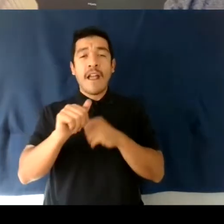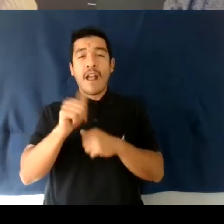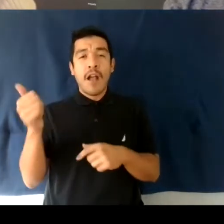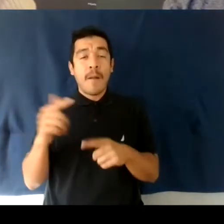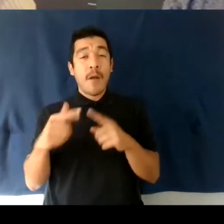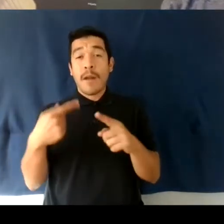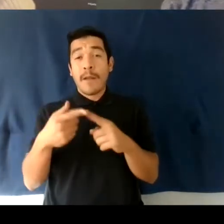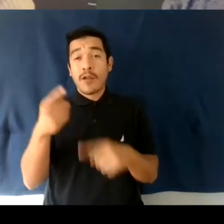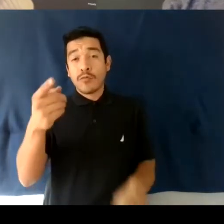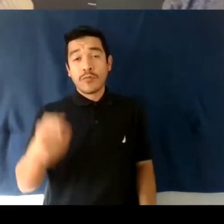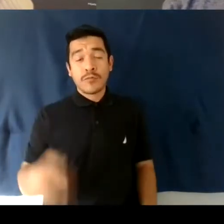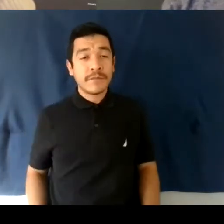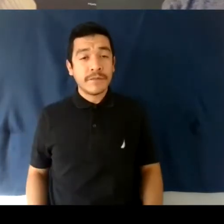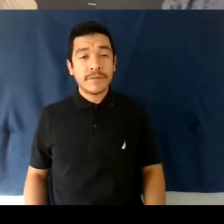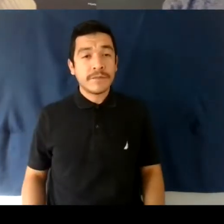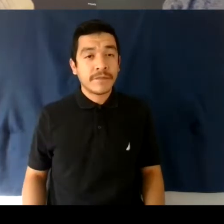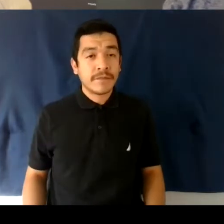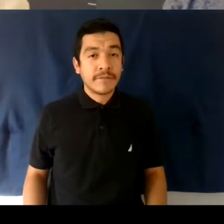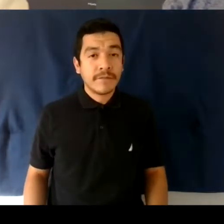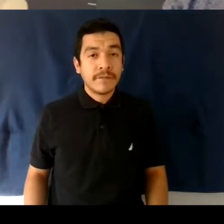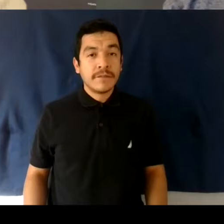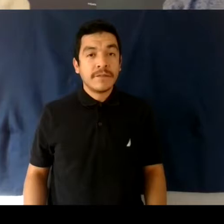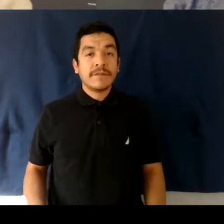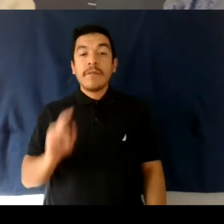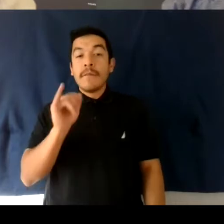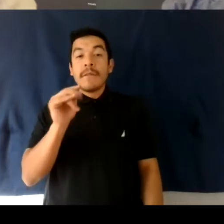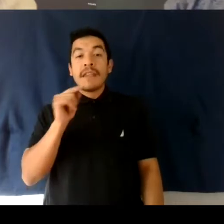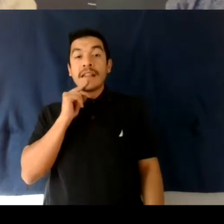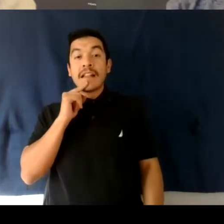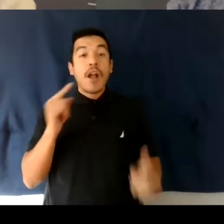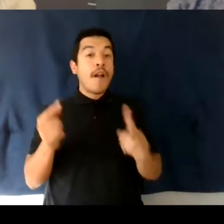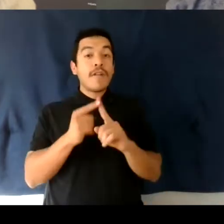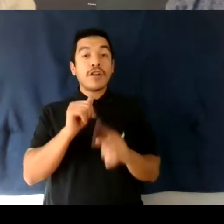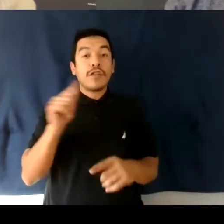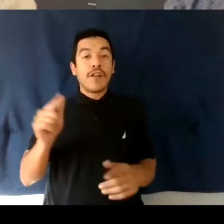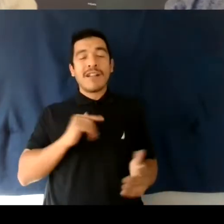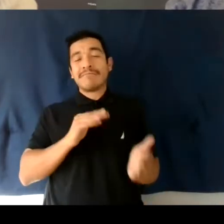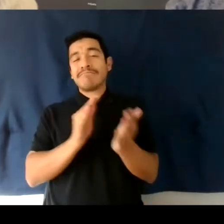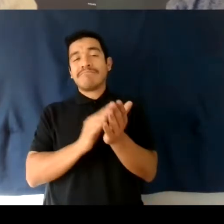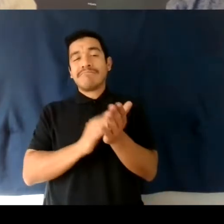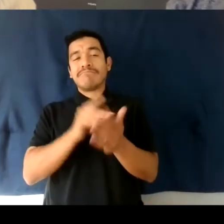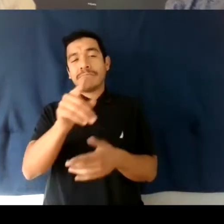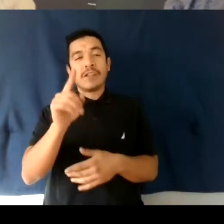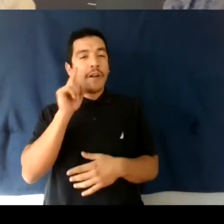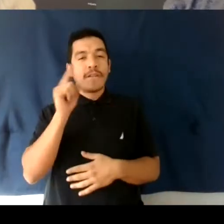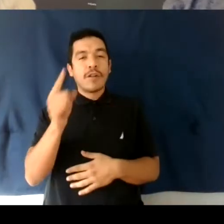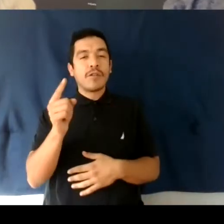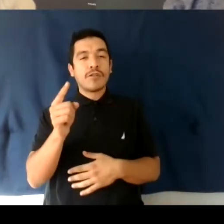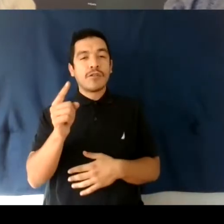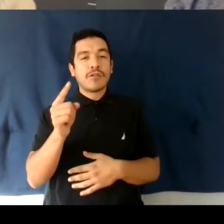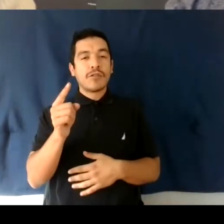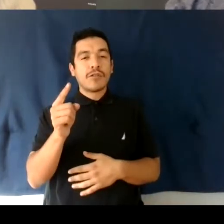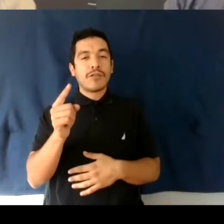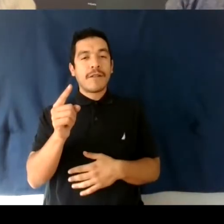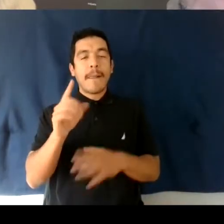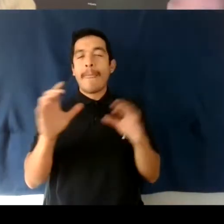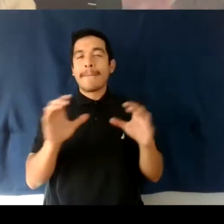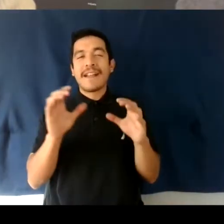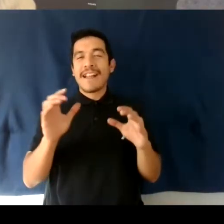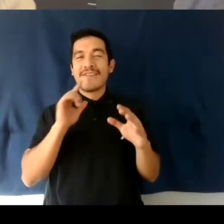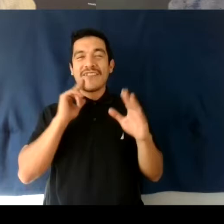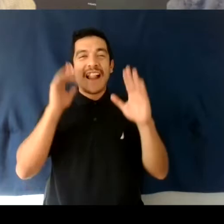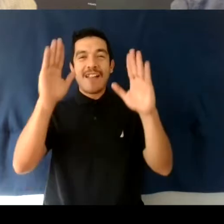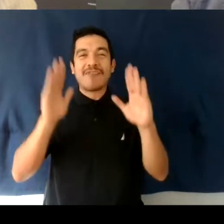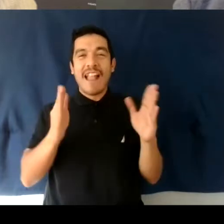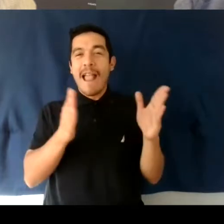you? Um, so first of all, I commend you for being like such a great planner. I